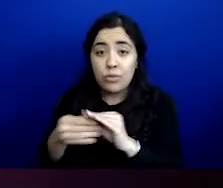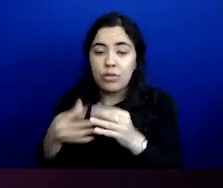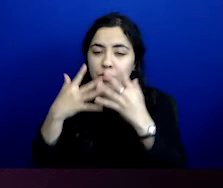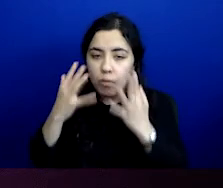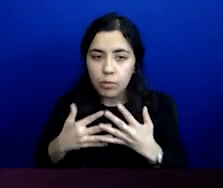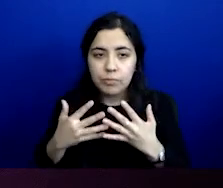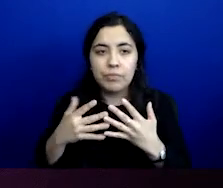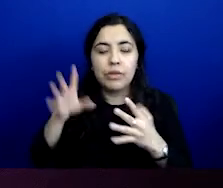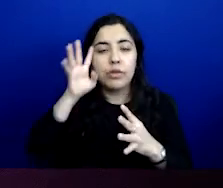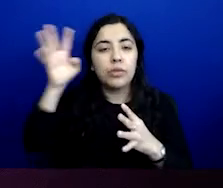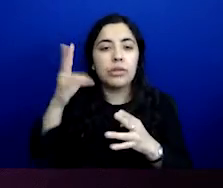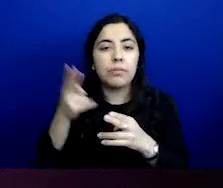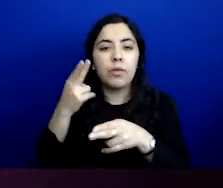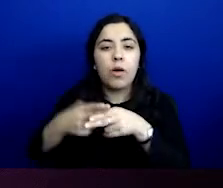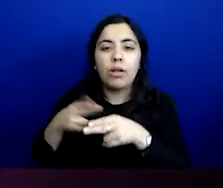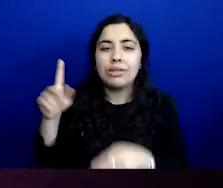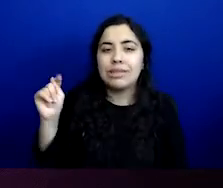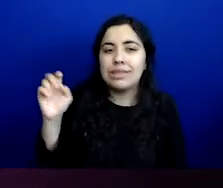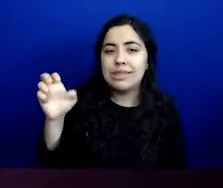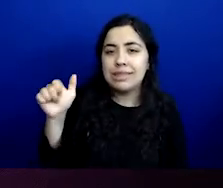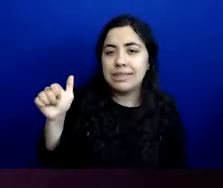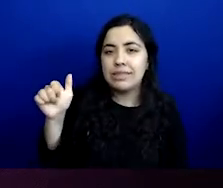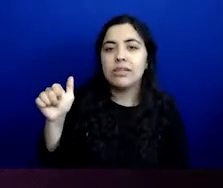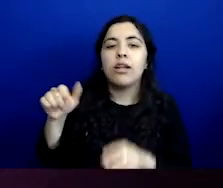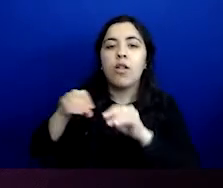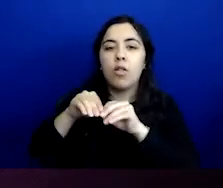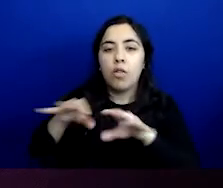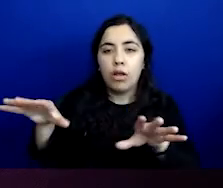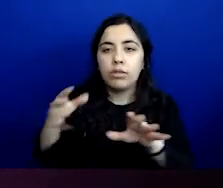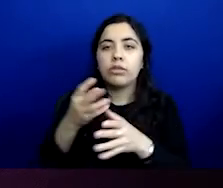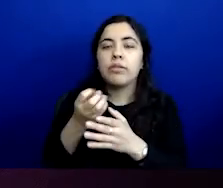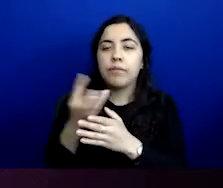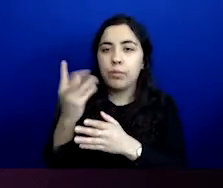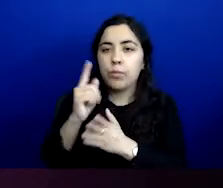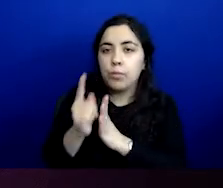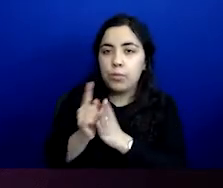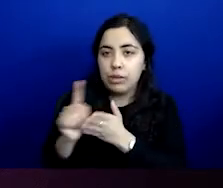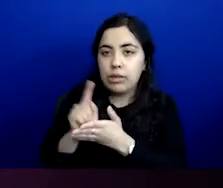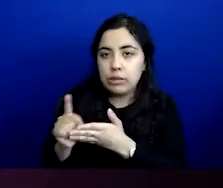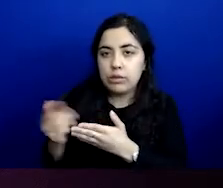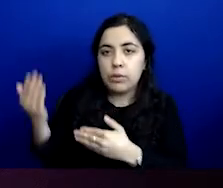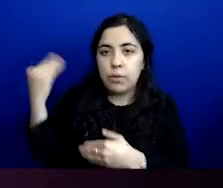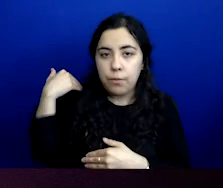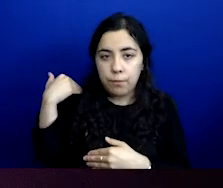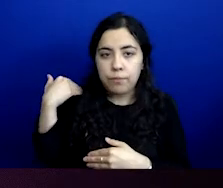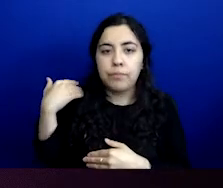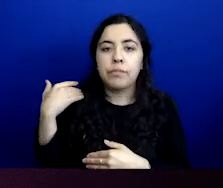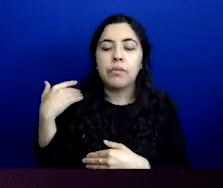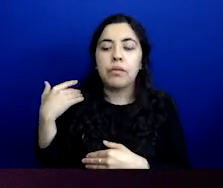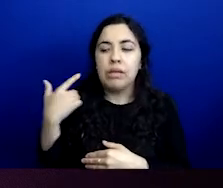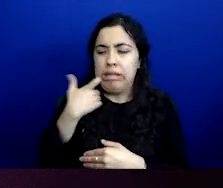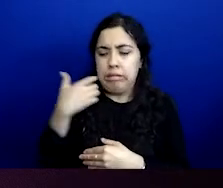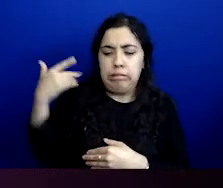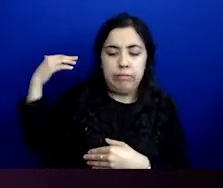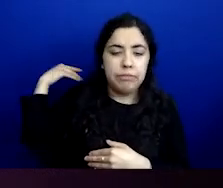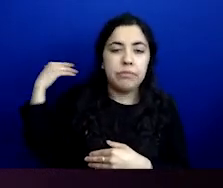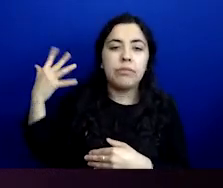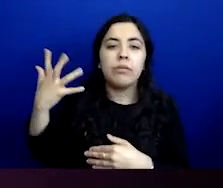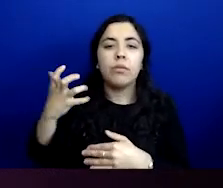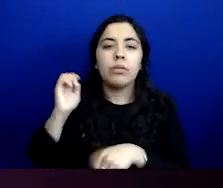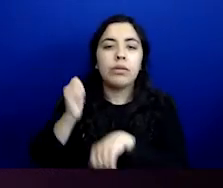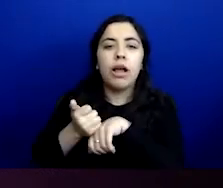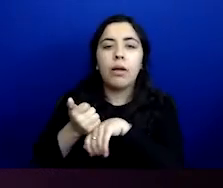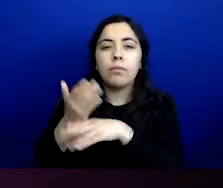it a few weeks ago, and he's essentially trying to build out a version of some type of package